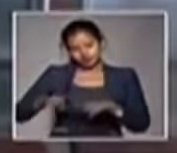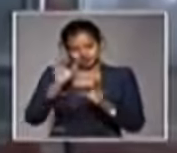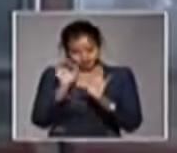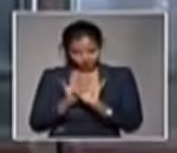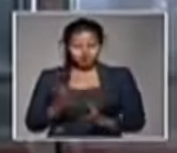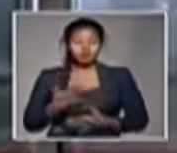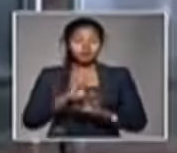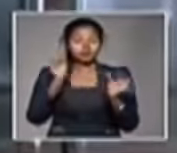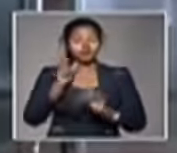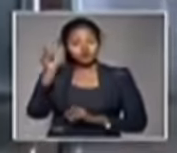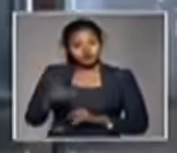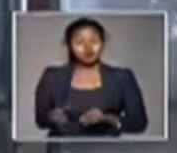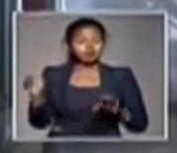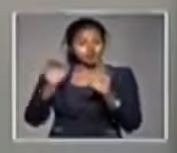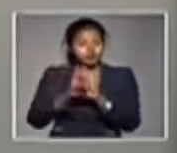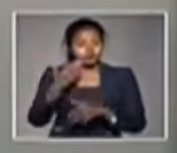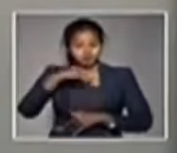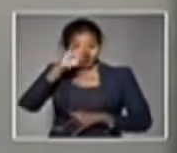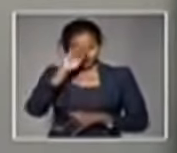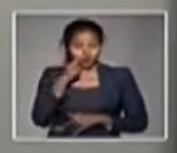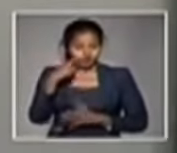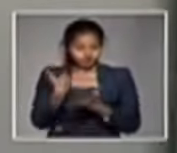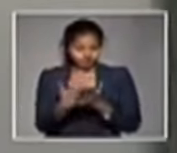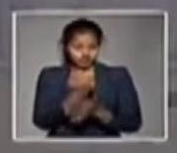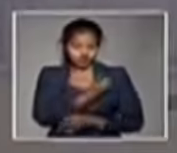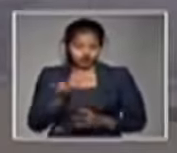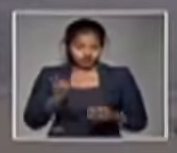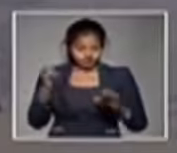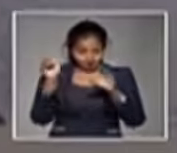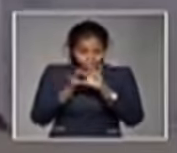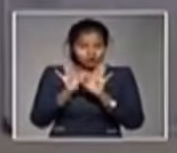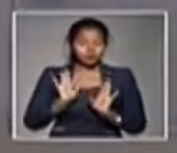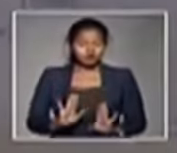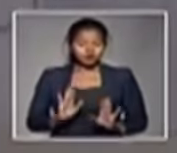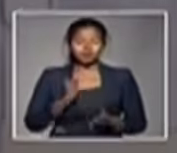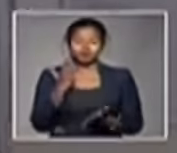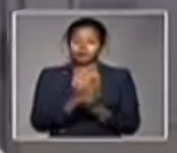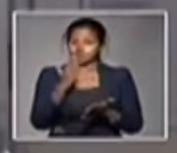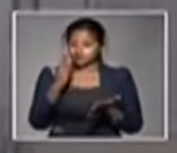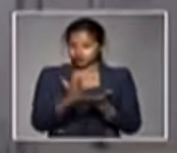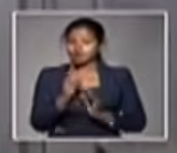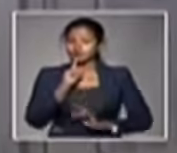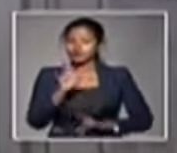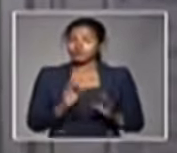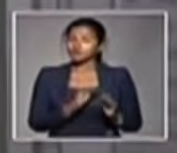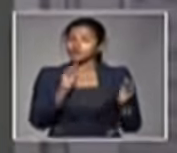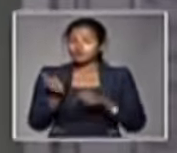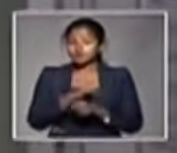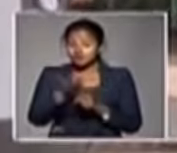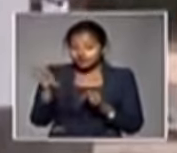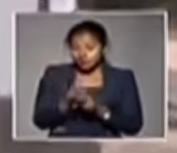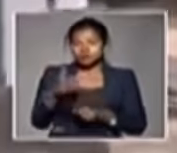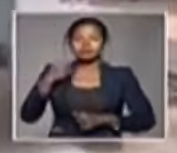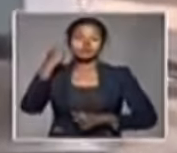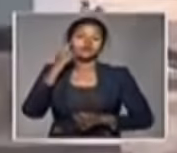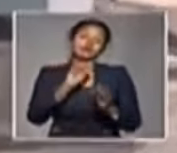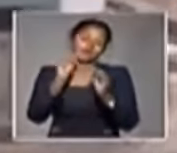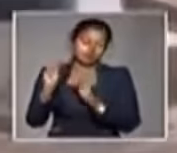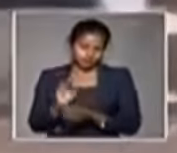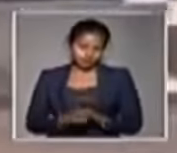the admission of patients to the Rikiligaskandha district-based hospital has been restricted after the COVID-19 case was